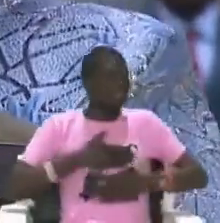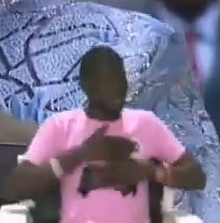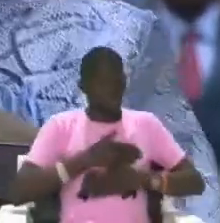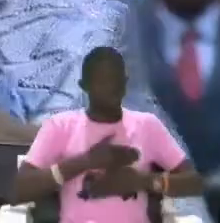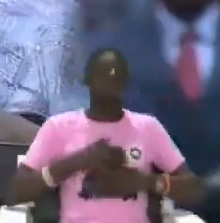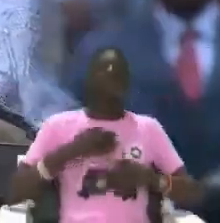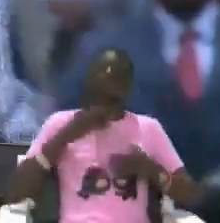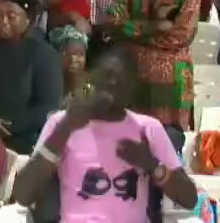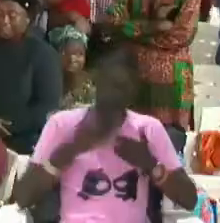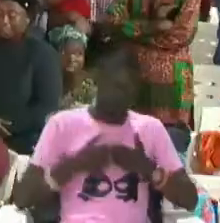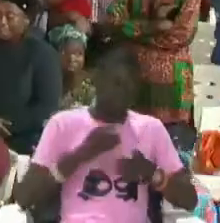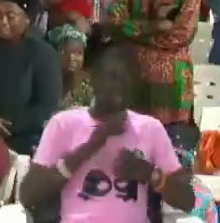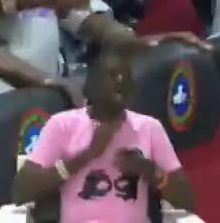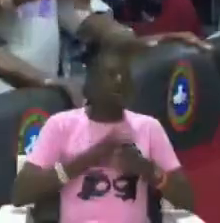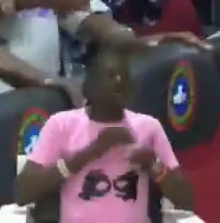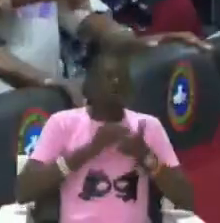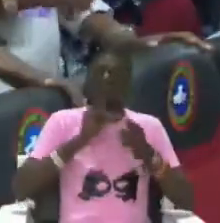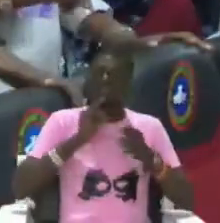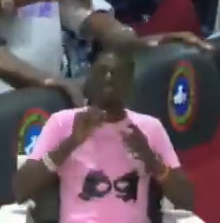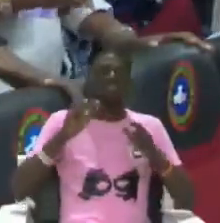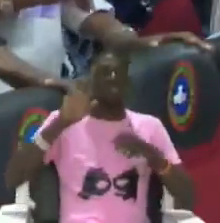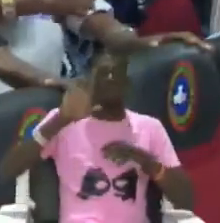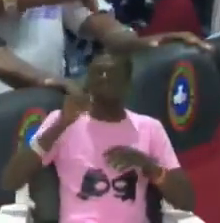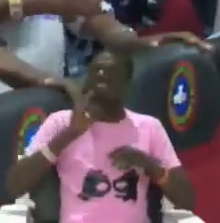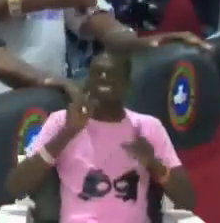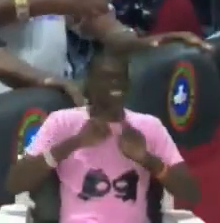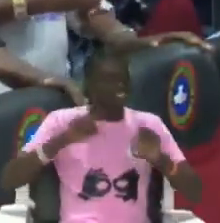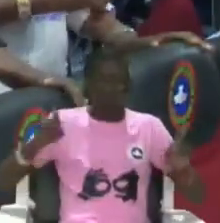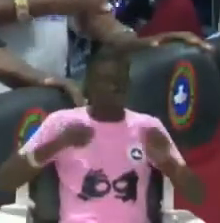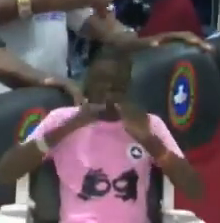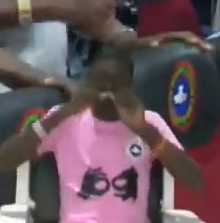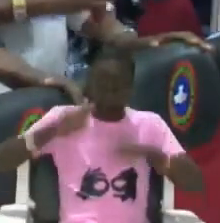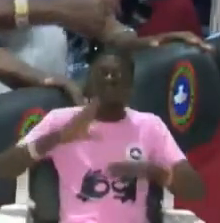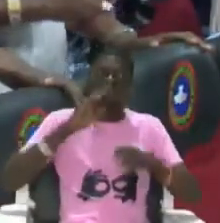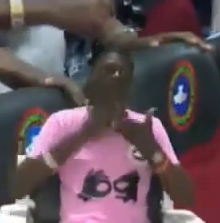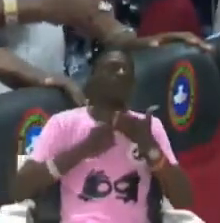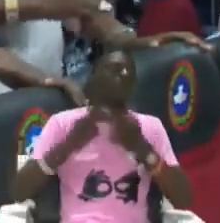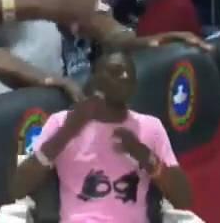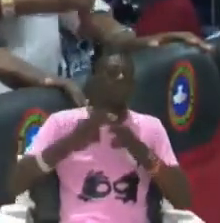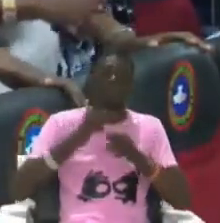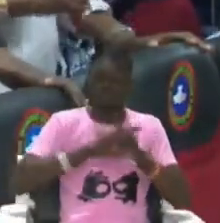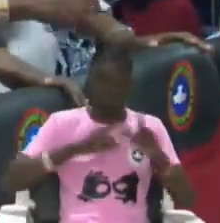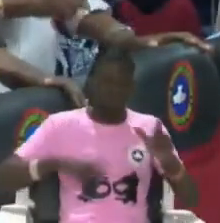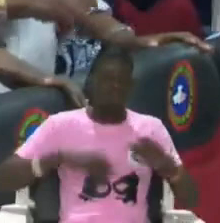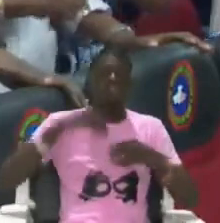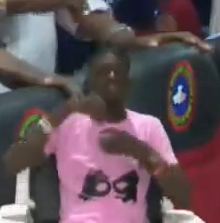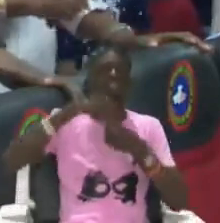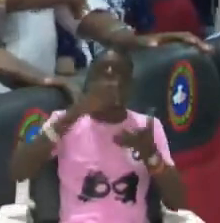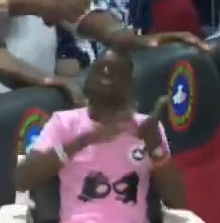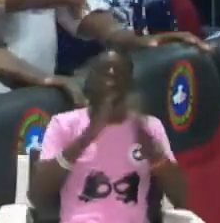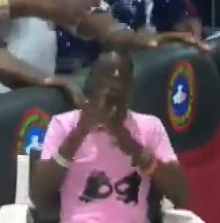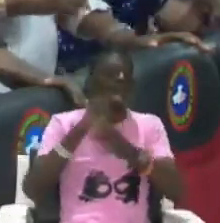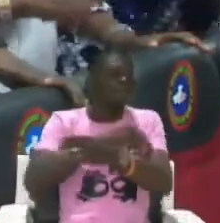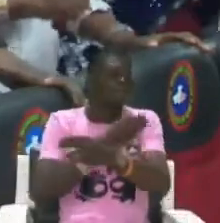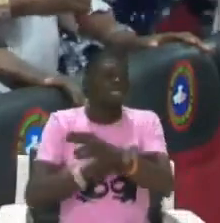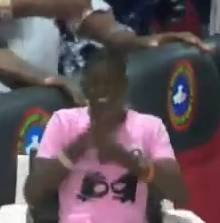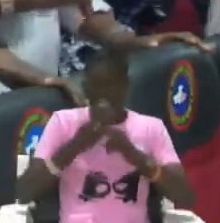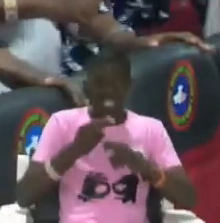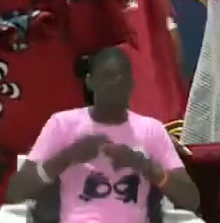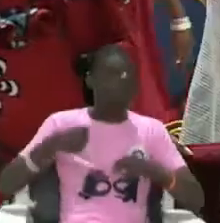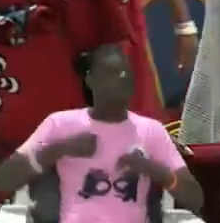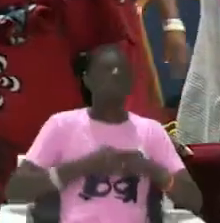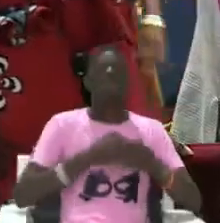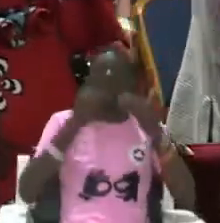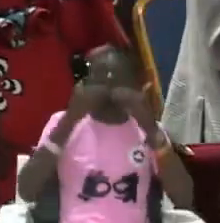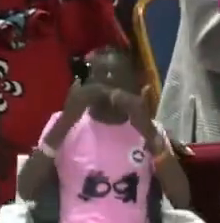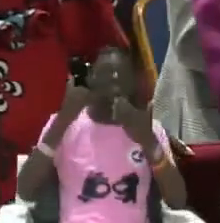thank you. Lord, we appreciate you. Blessed be your holy name. In Jesus' mighty name, we have given